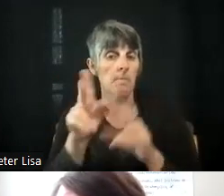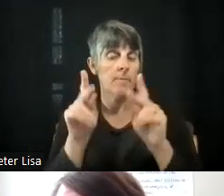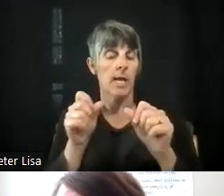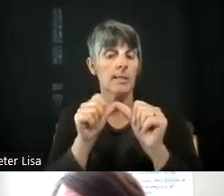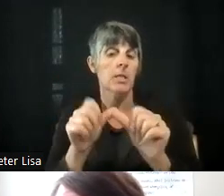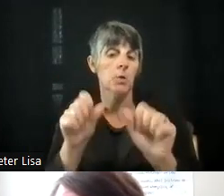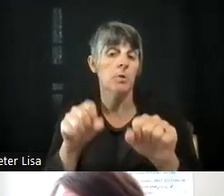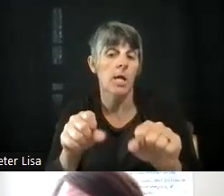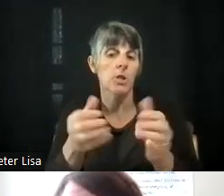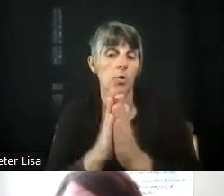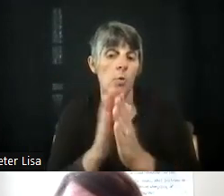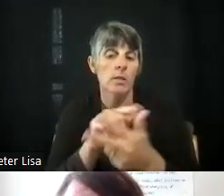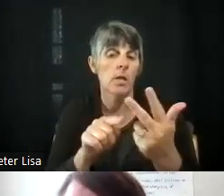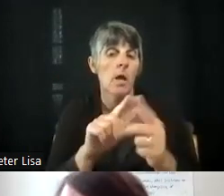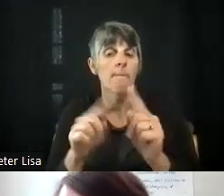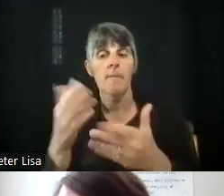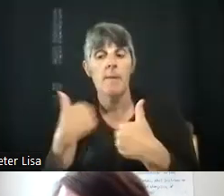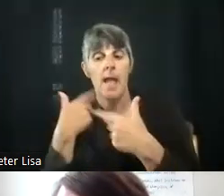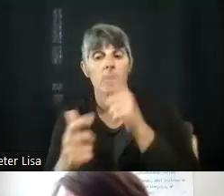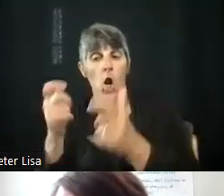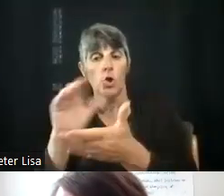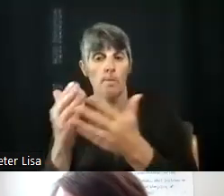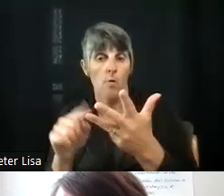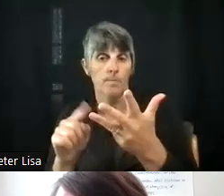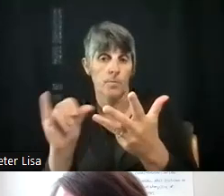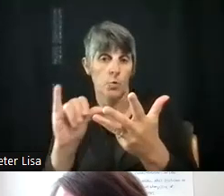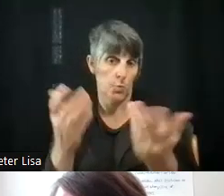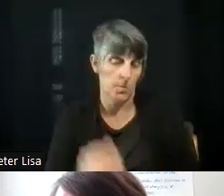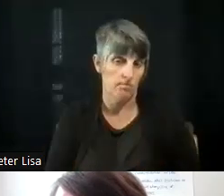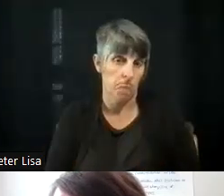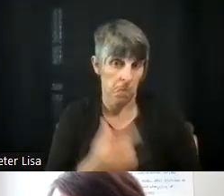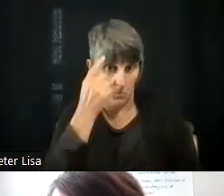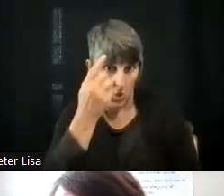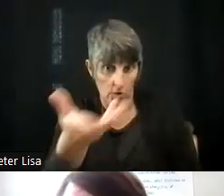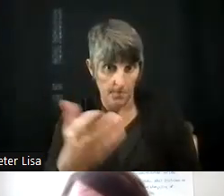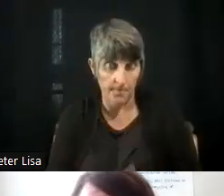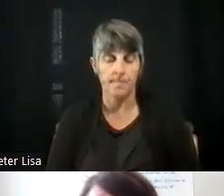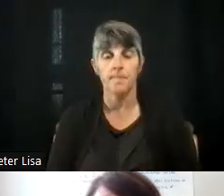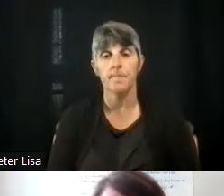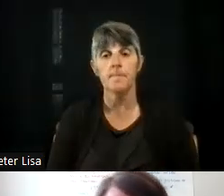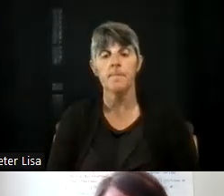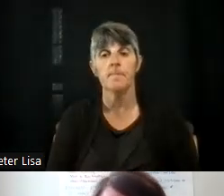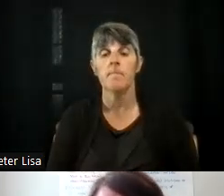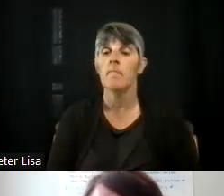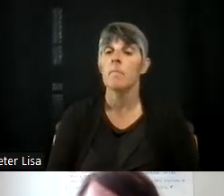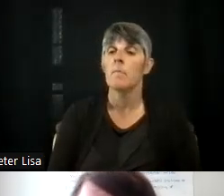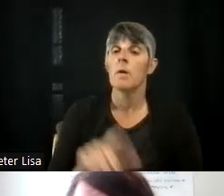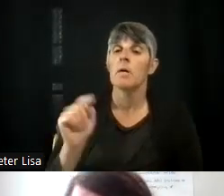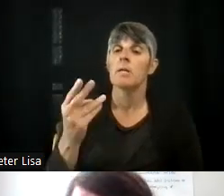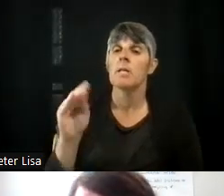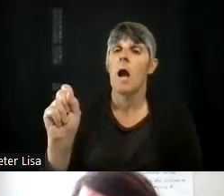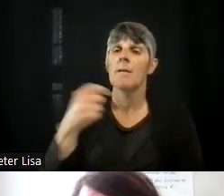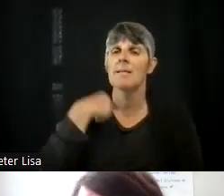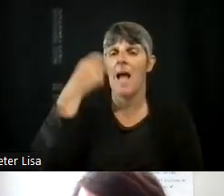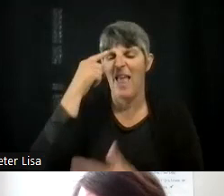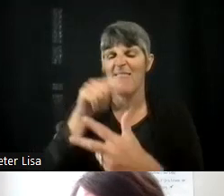still potentially request those, but maybe we have a larger amount as well. Any thoughts on that? I actually think